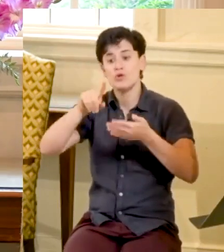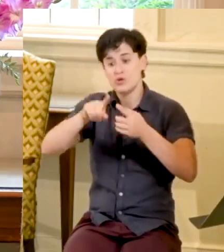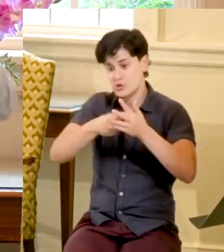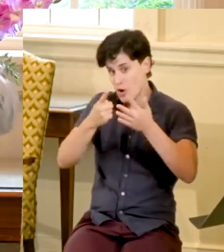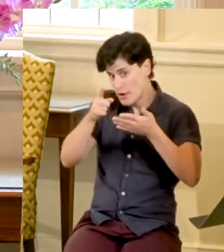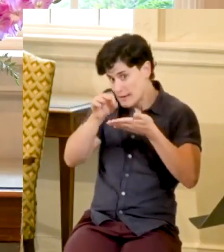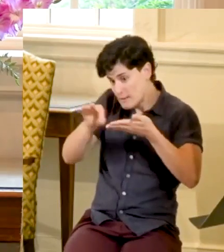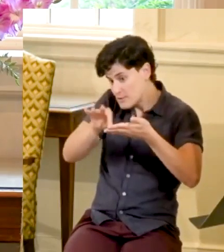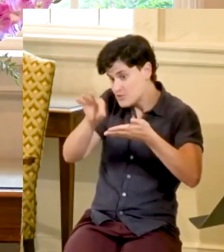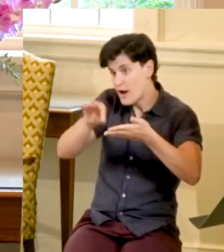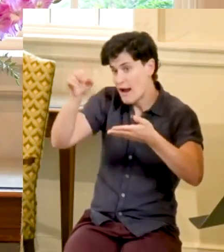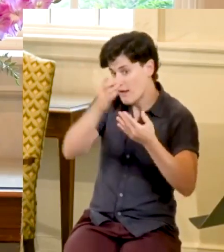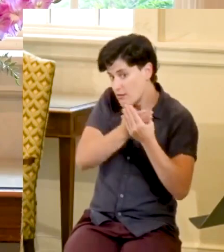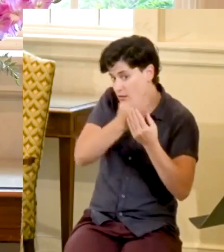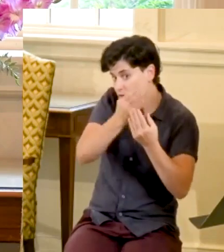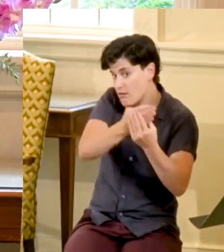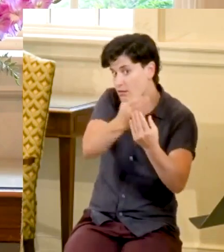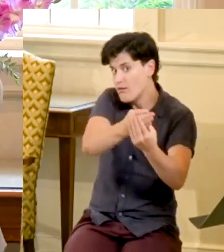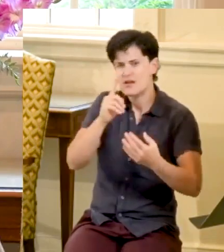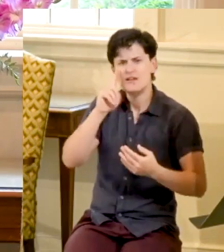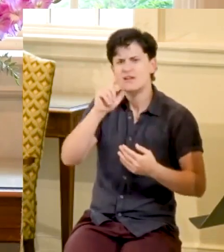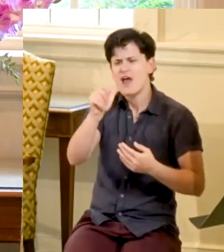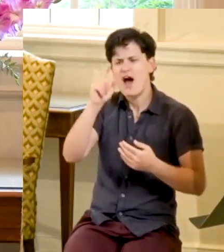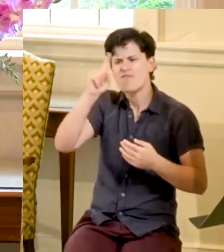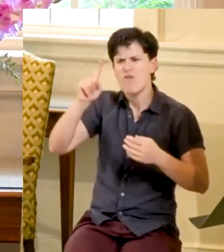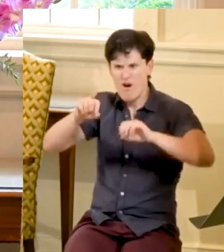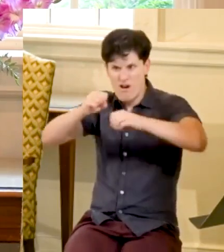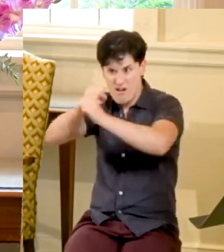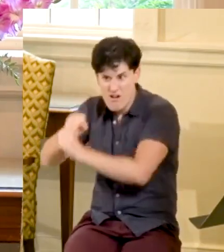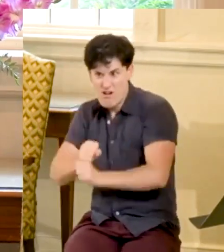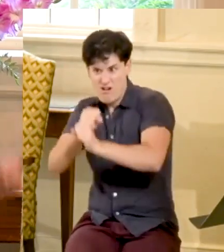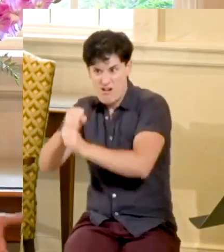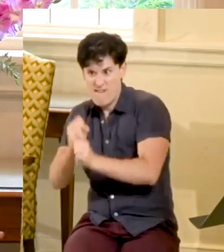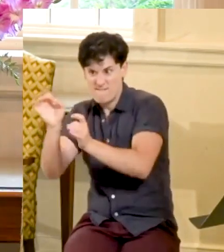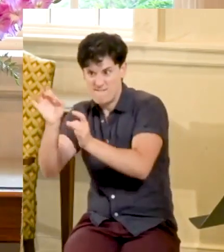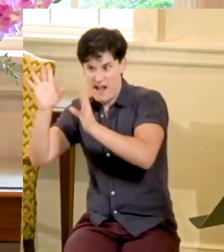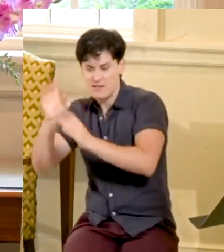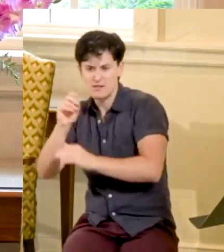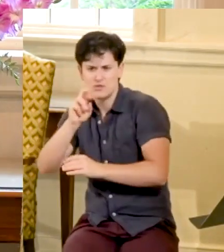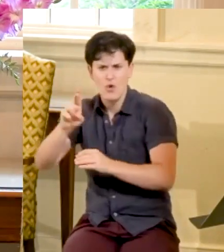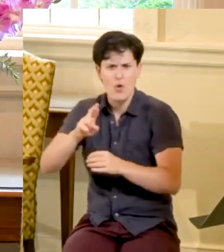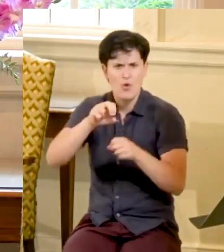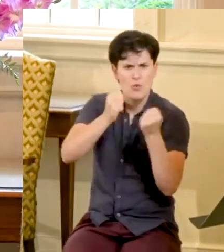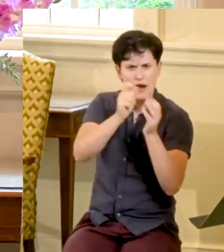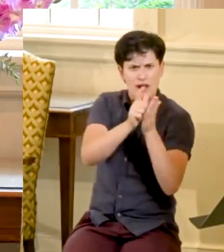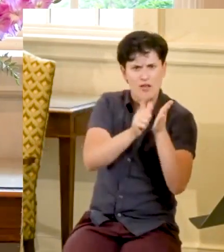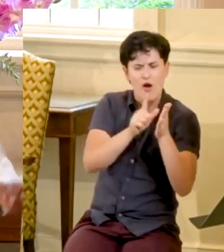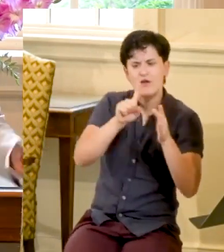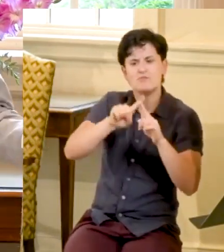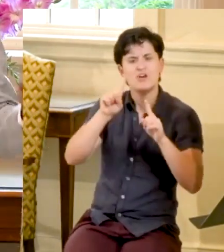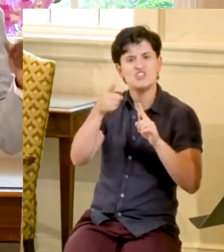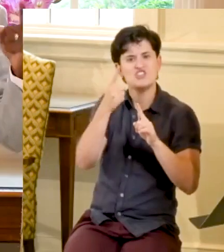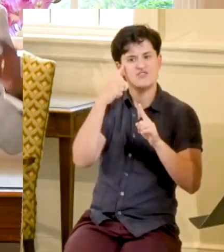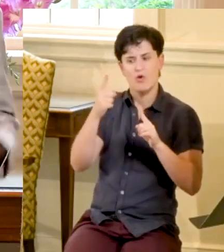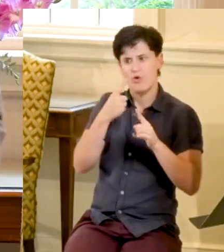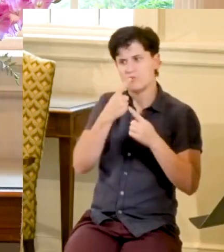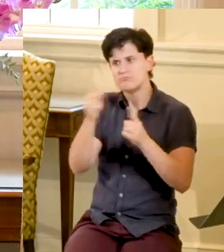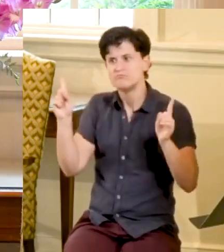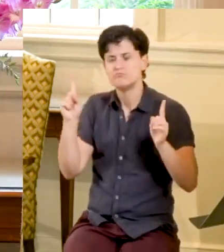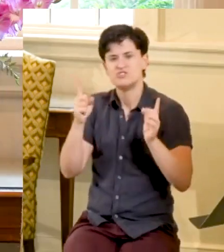Not for inciting violence, not for breaking laws, but rather for naming injustice, for telling the